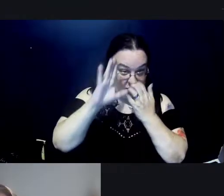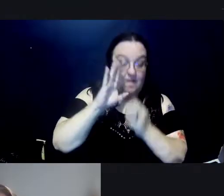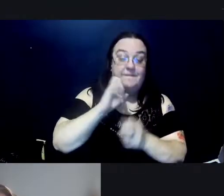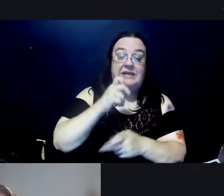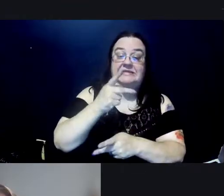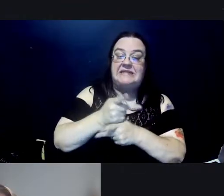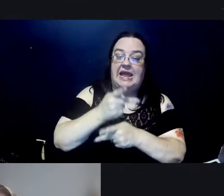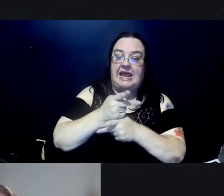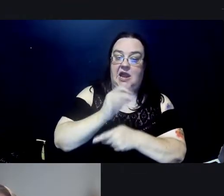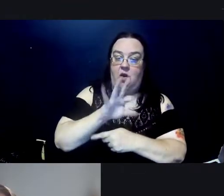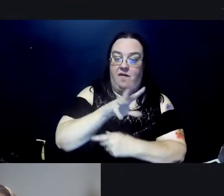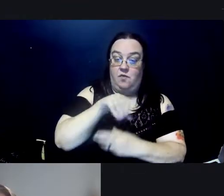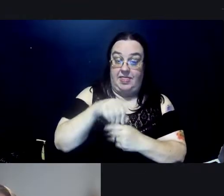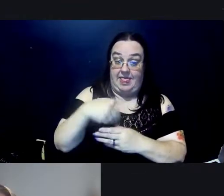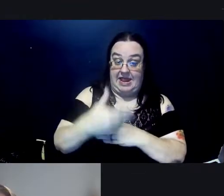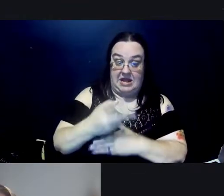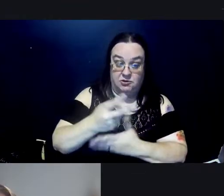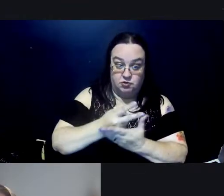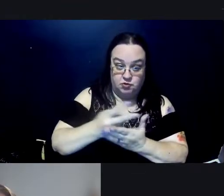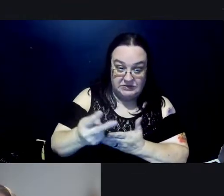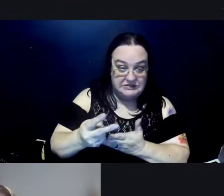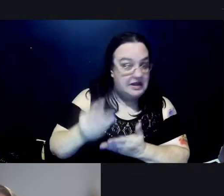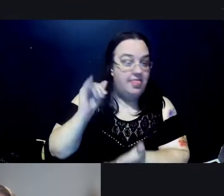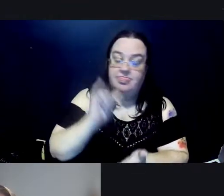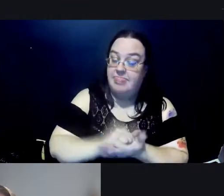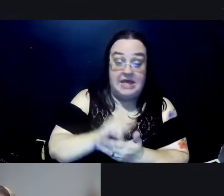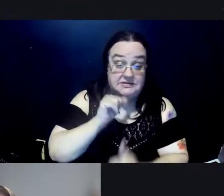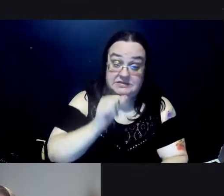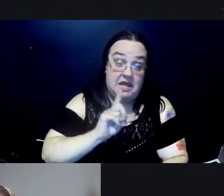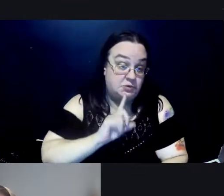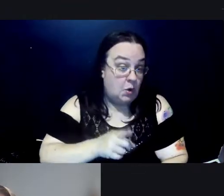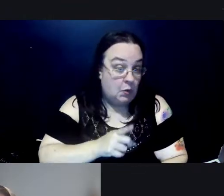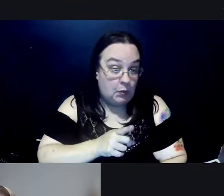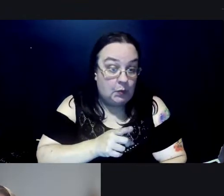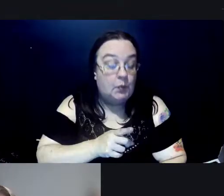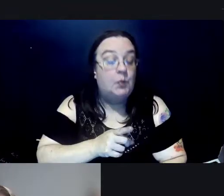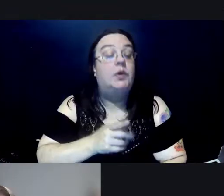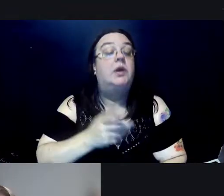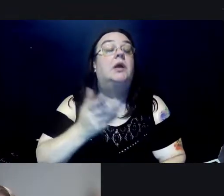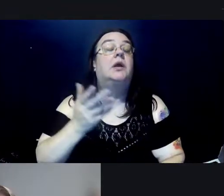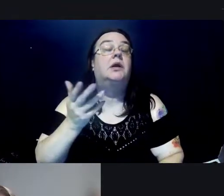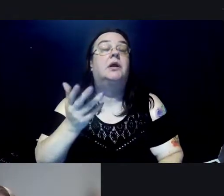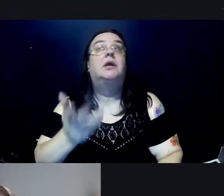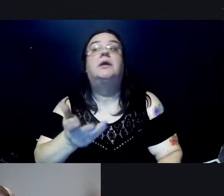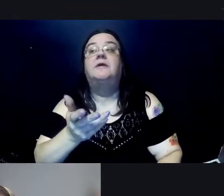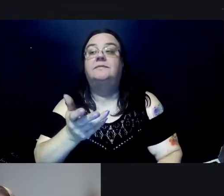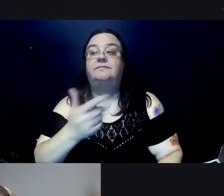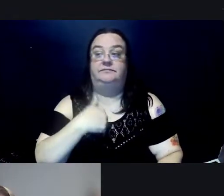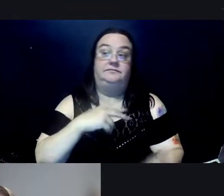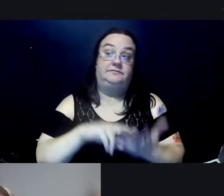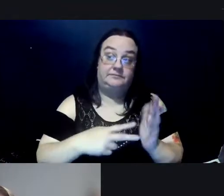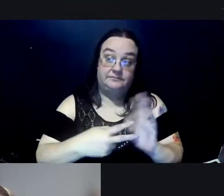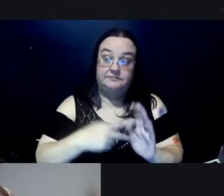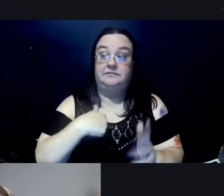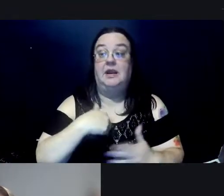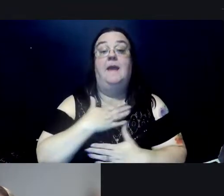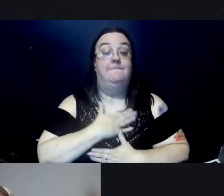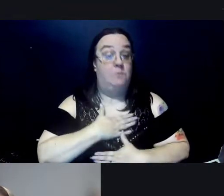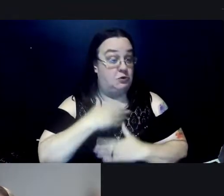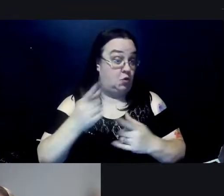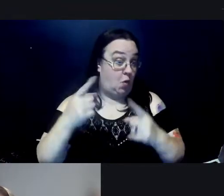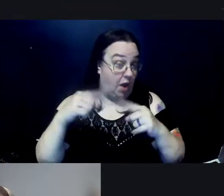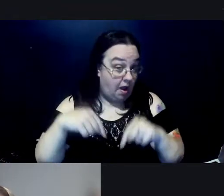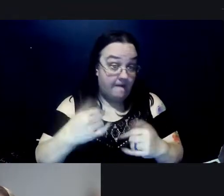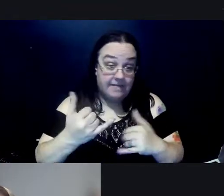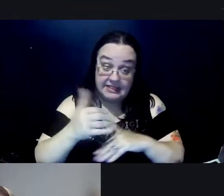within the next 2 weeks. That has not been the case. So, I mean, I appreciate you coming this